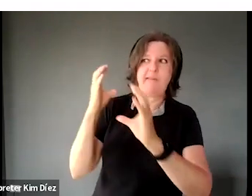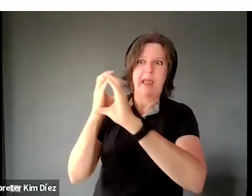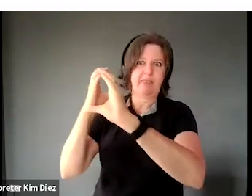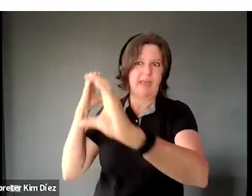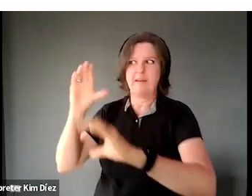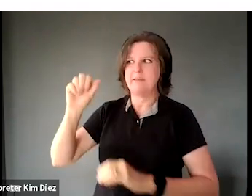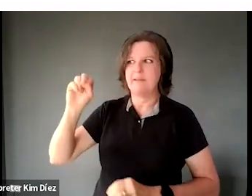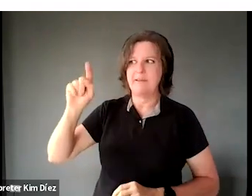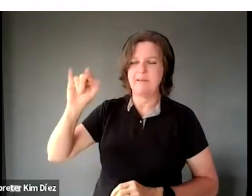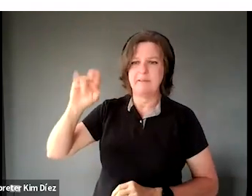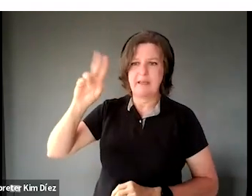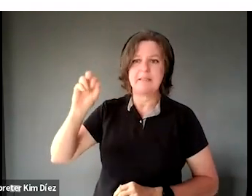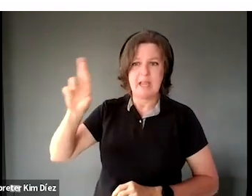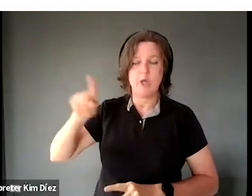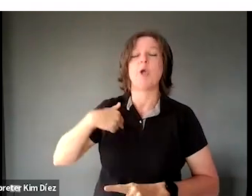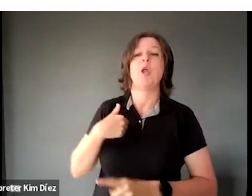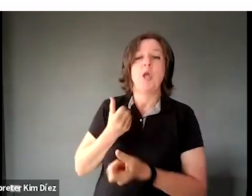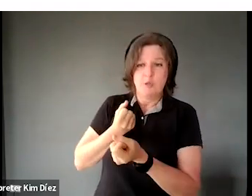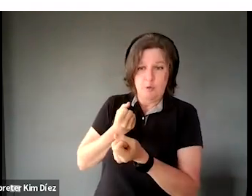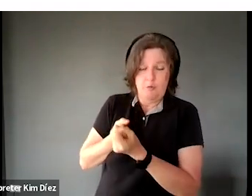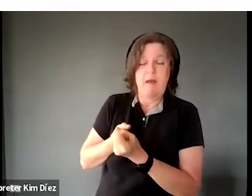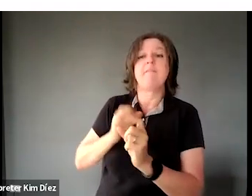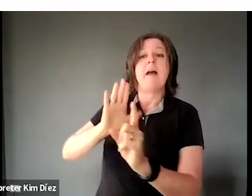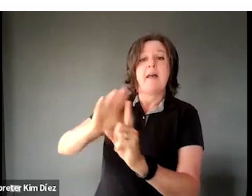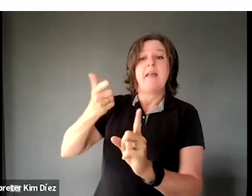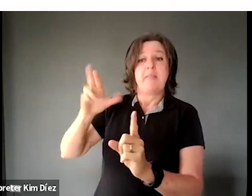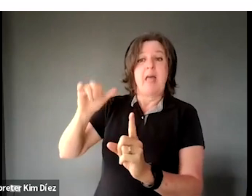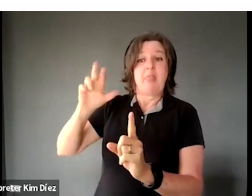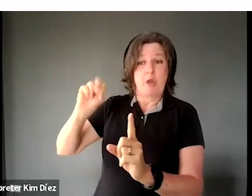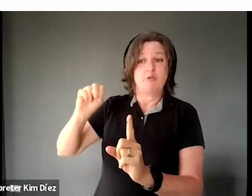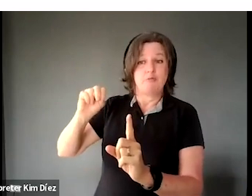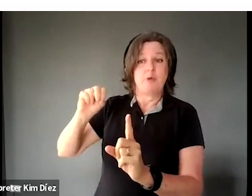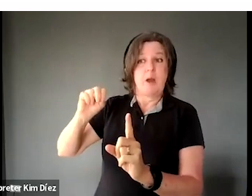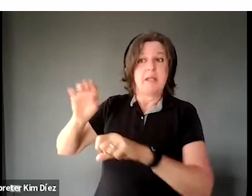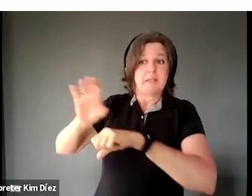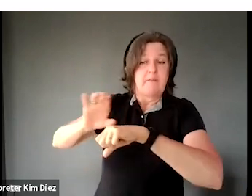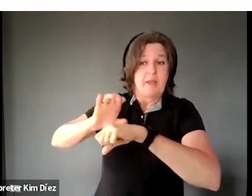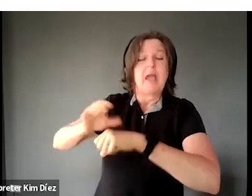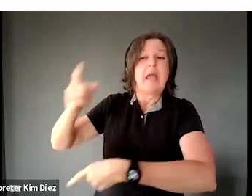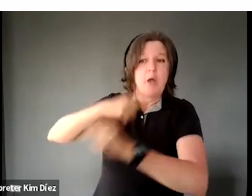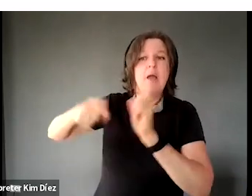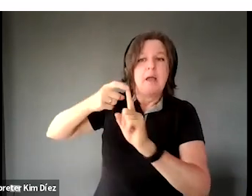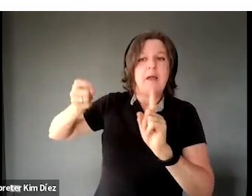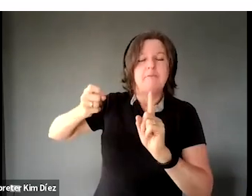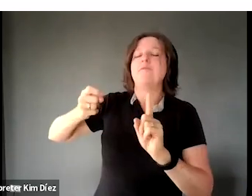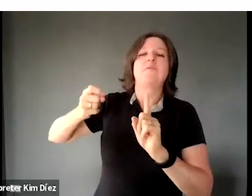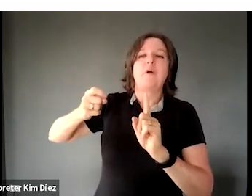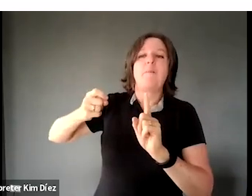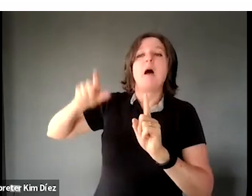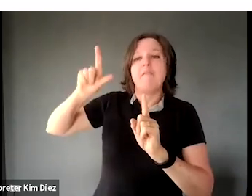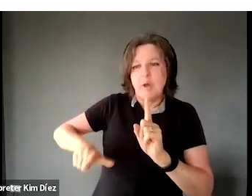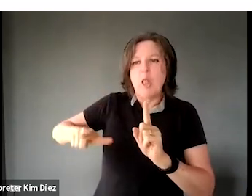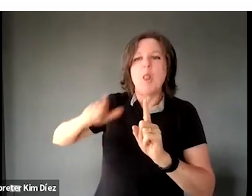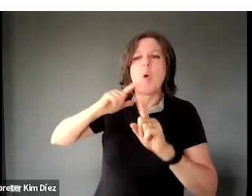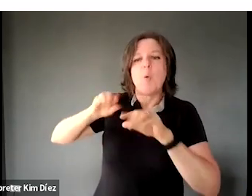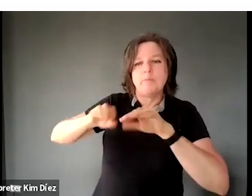lab analysis certificate each time they bought a cacao container, just to have the backing saying